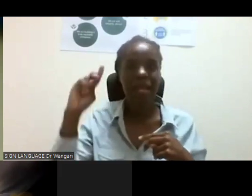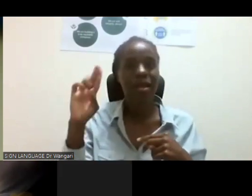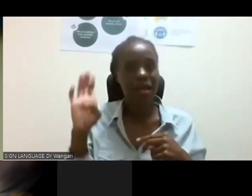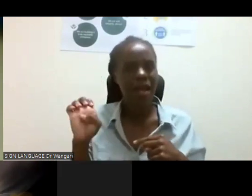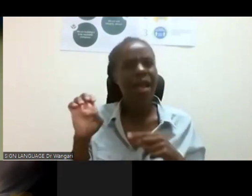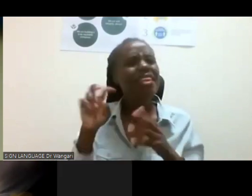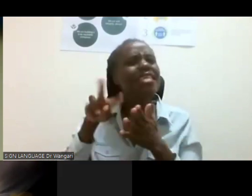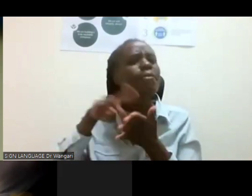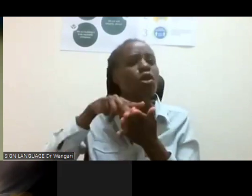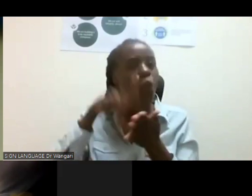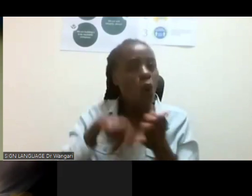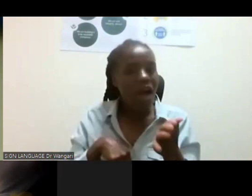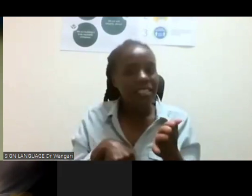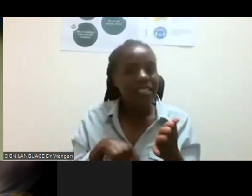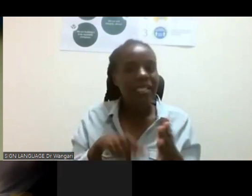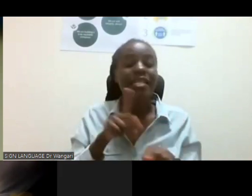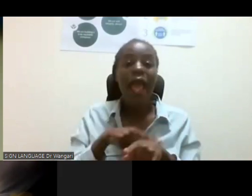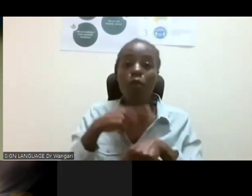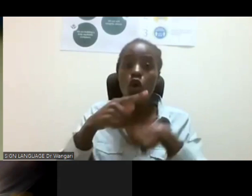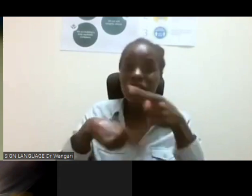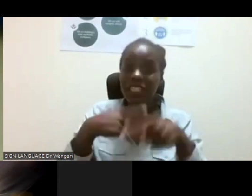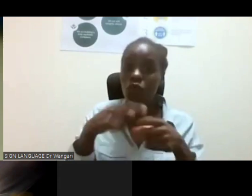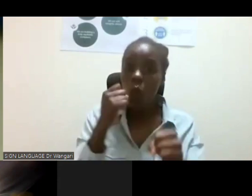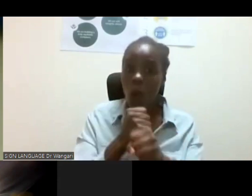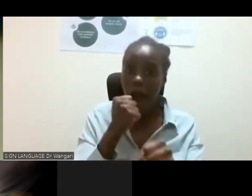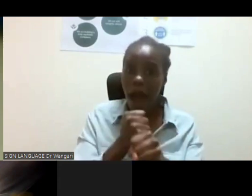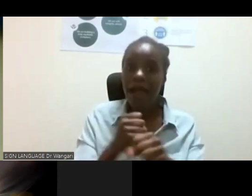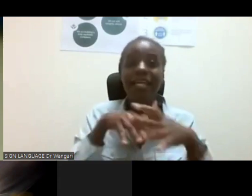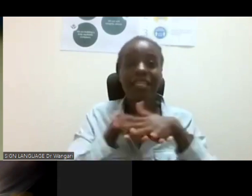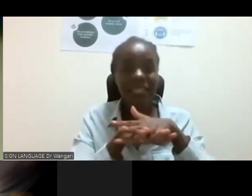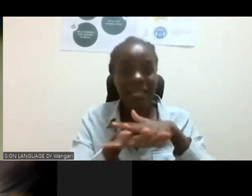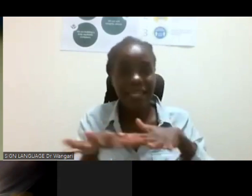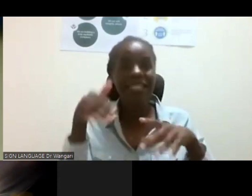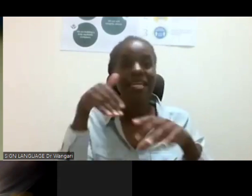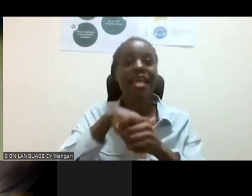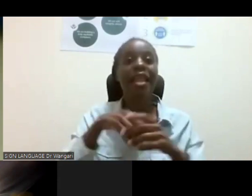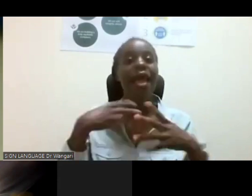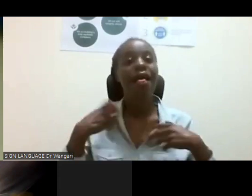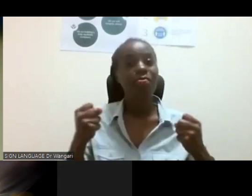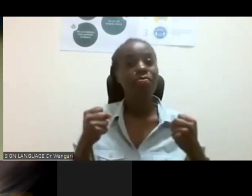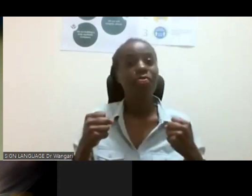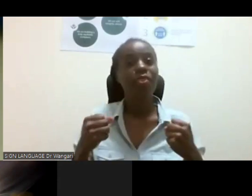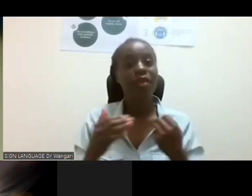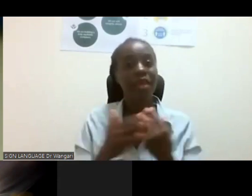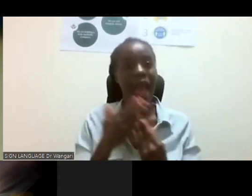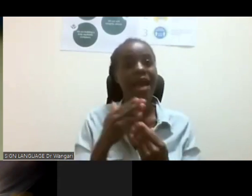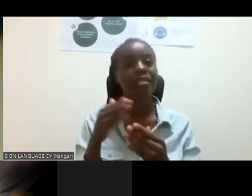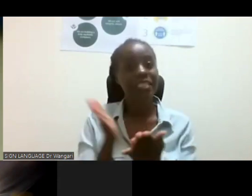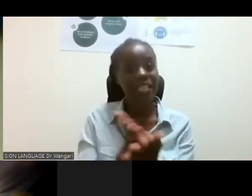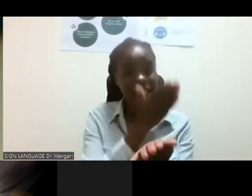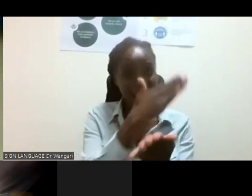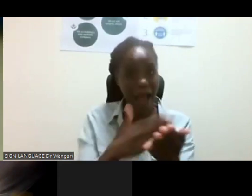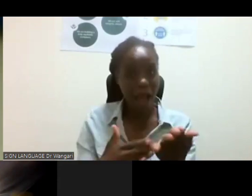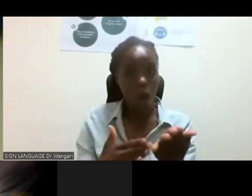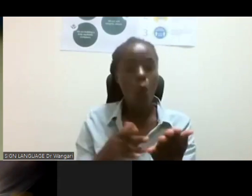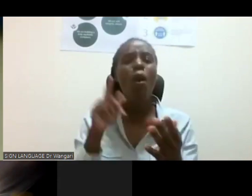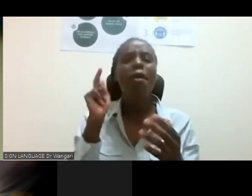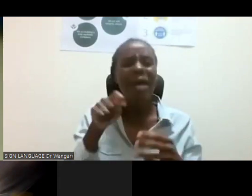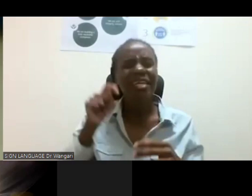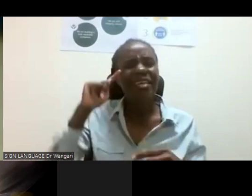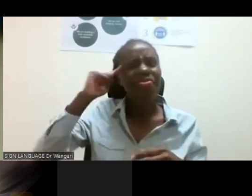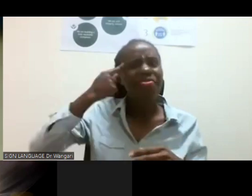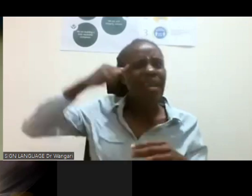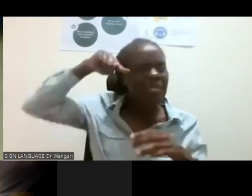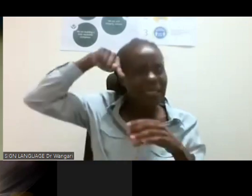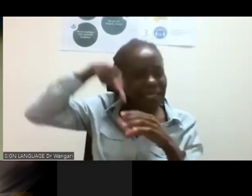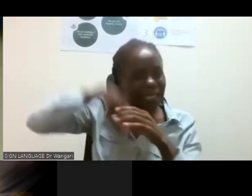do our work with involving and integrating into the health sector, we have to give really critical thought to the